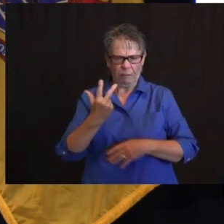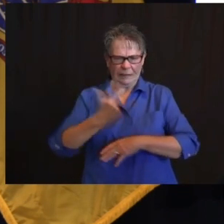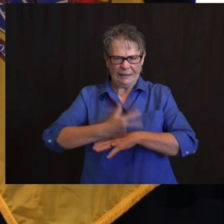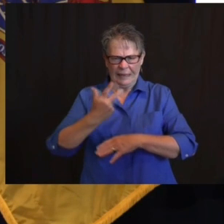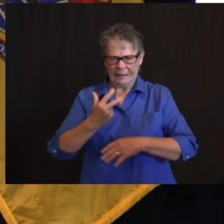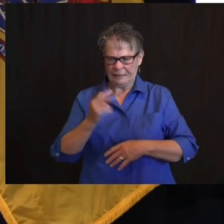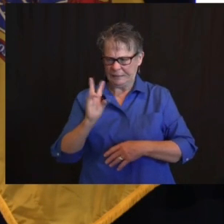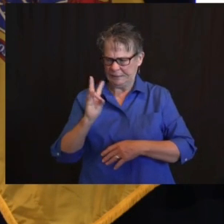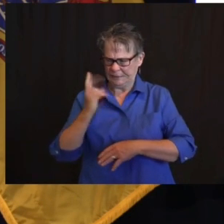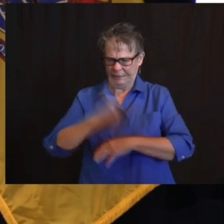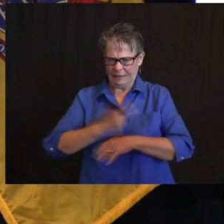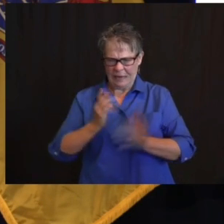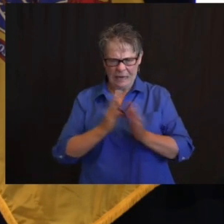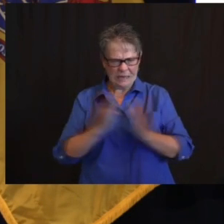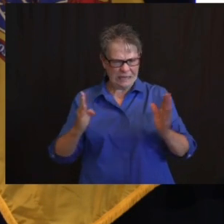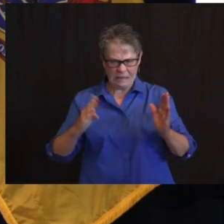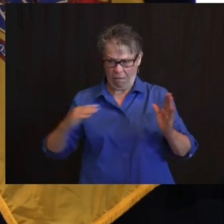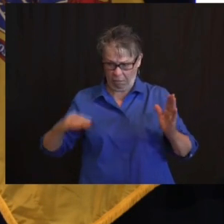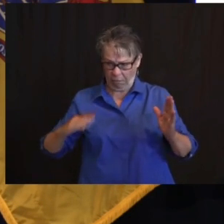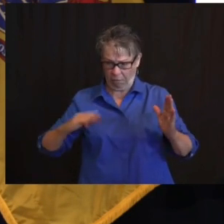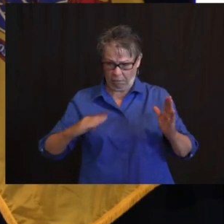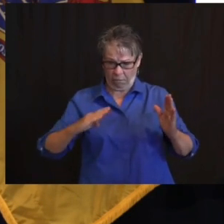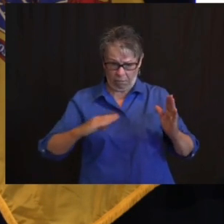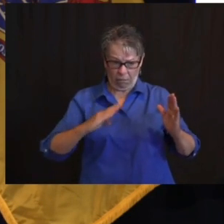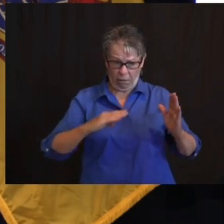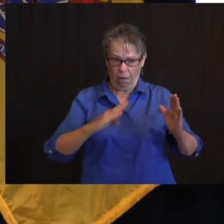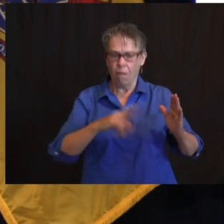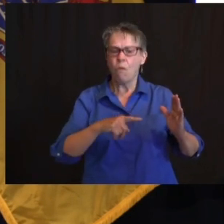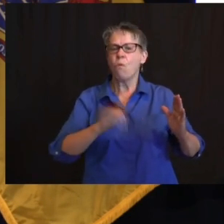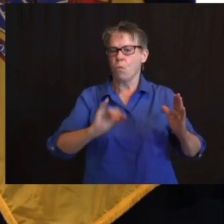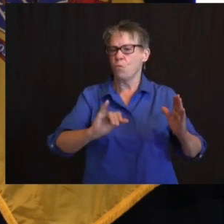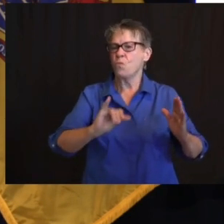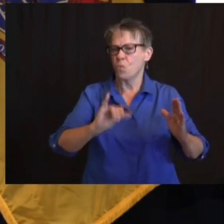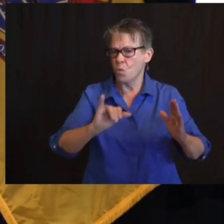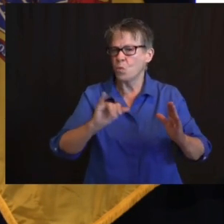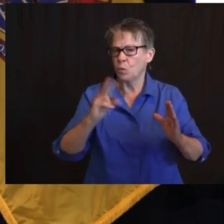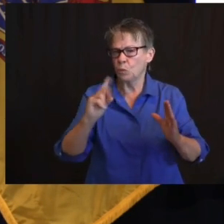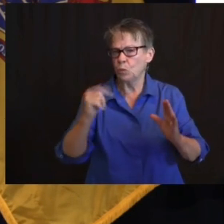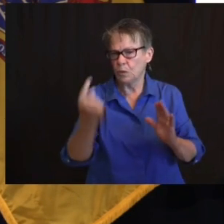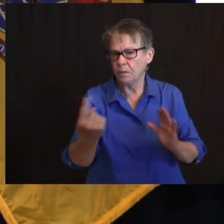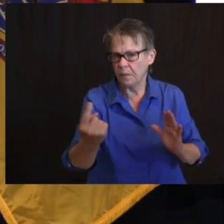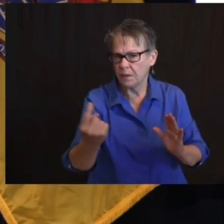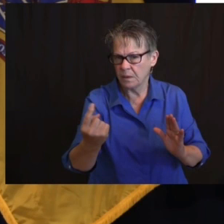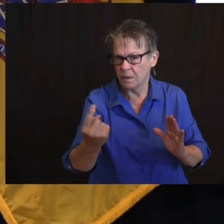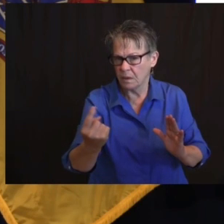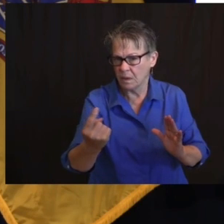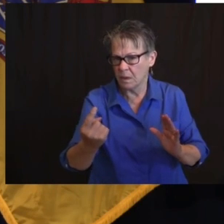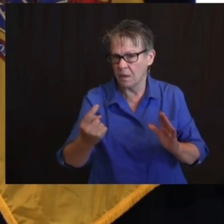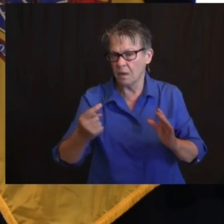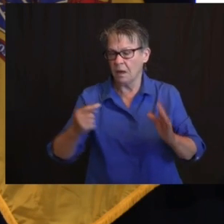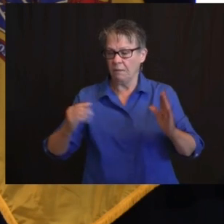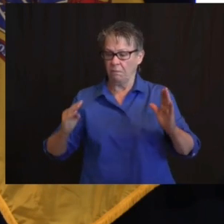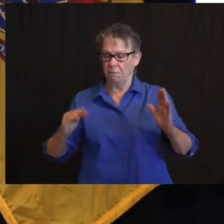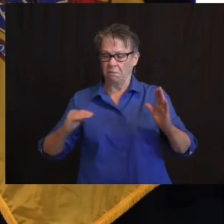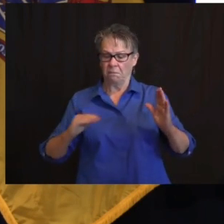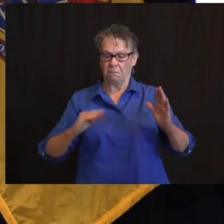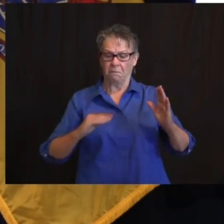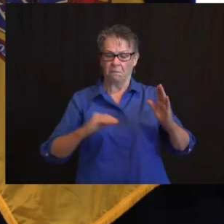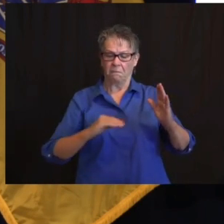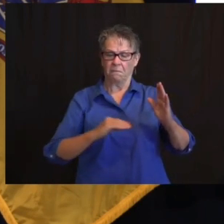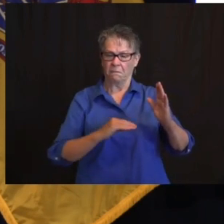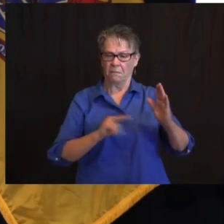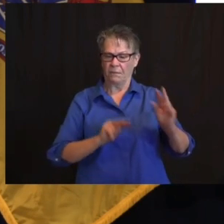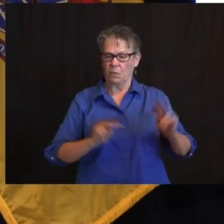And at this point, certainly we're very early in any of this, and we're not seeing anything that I would describe as